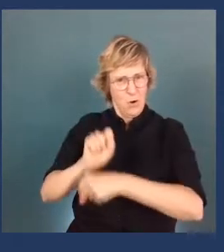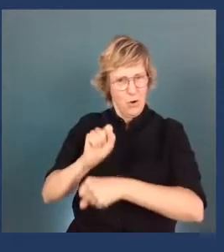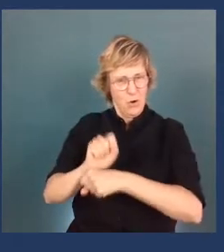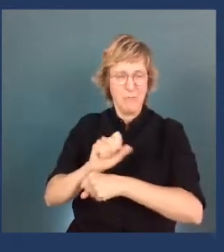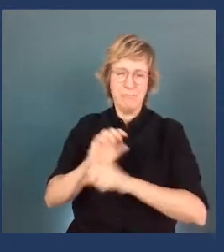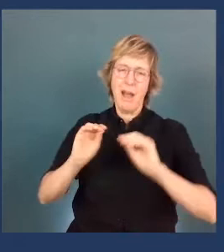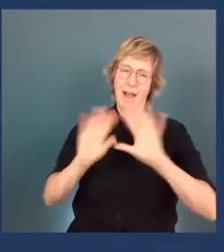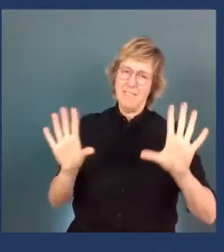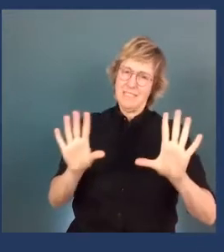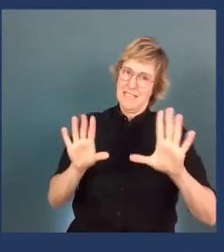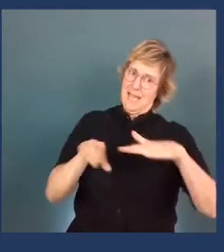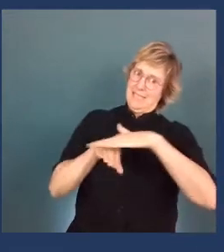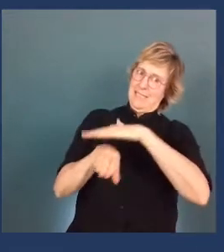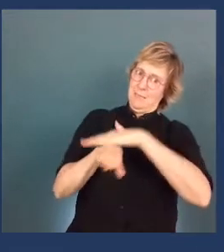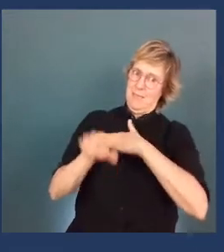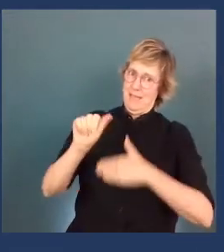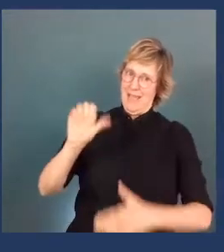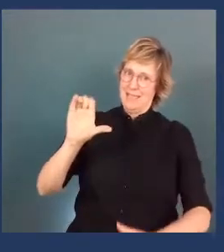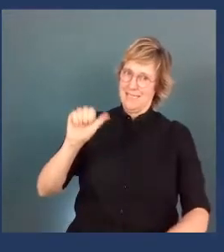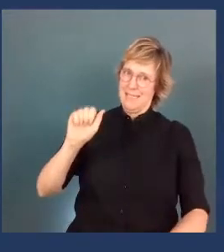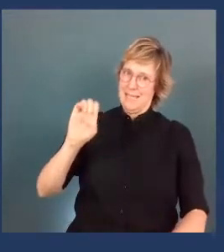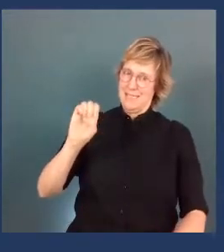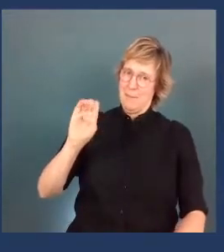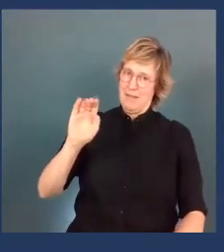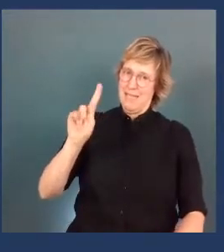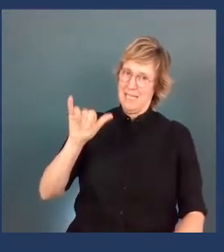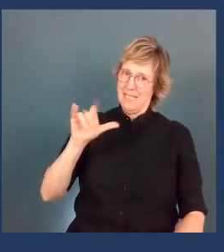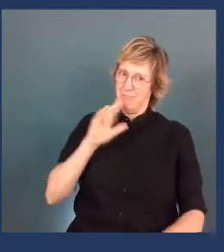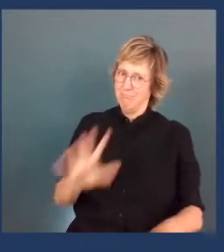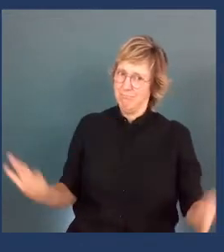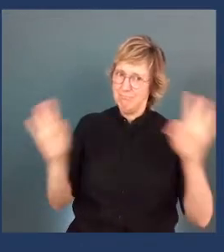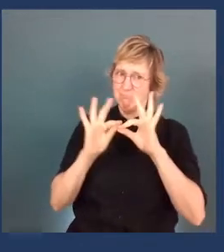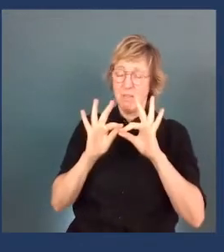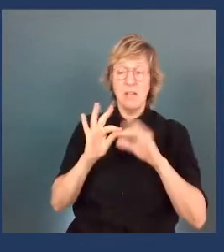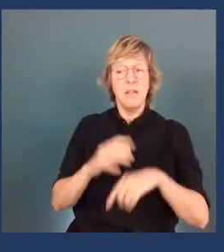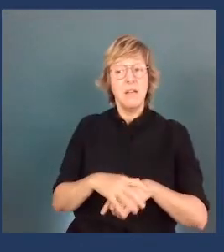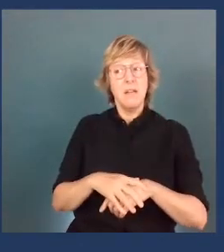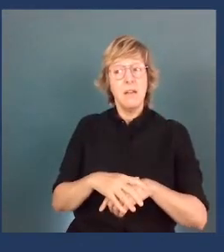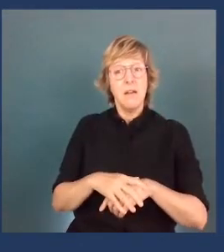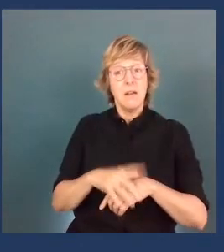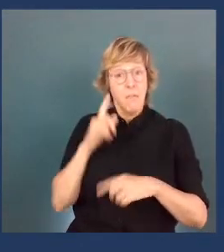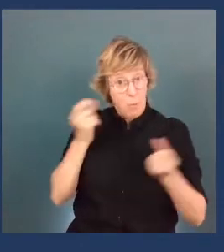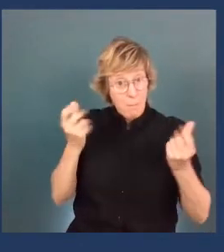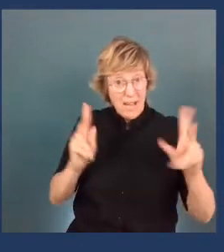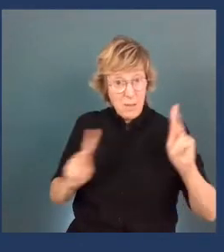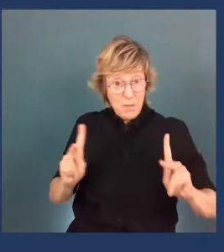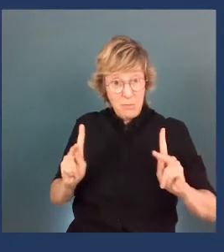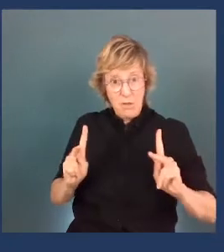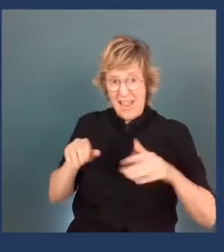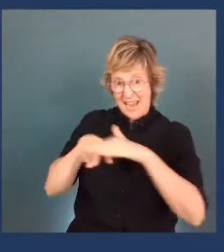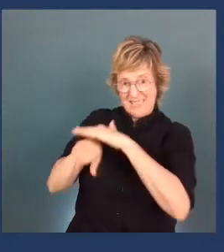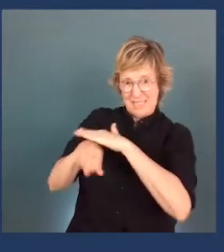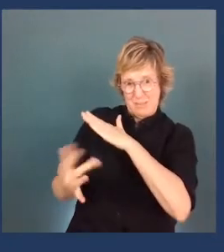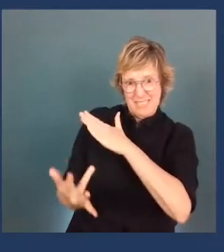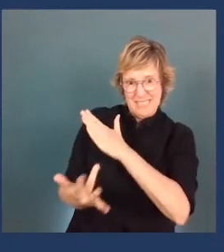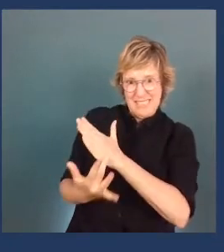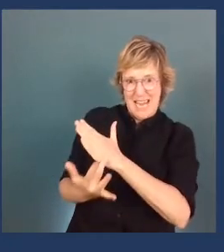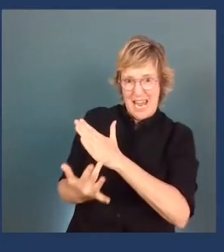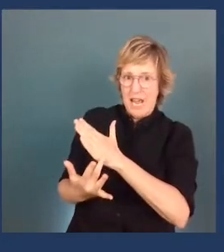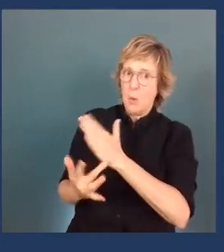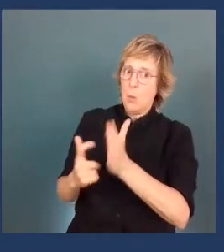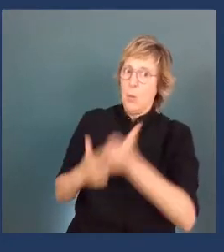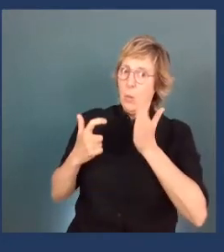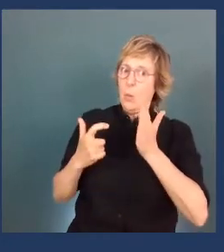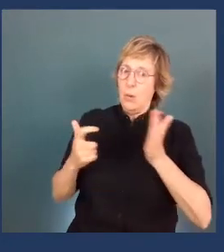obviously accessibility plays a huge part in that. For many people, myself included, accessible tech is